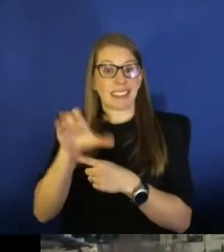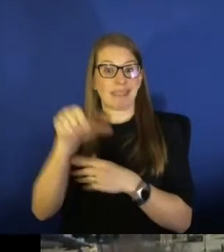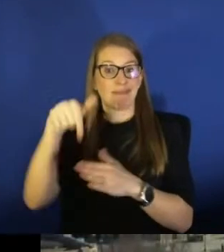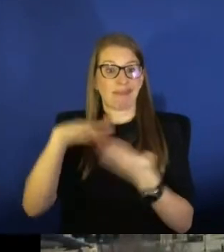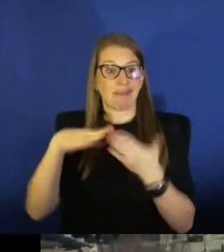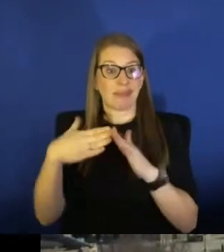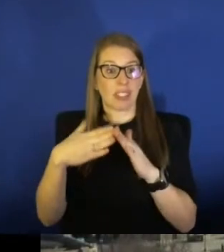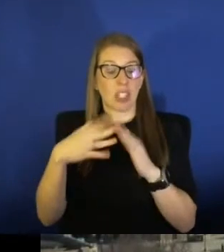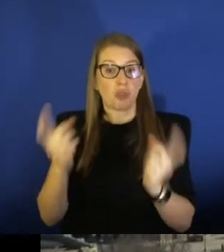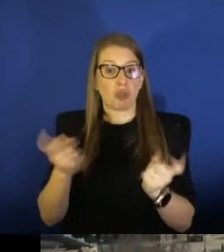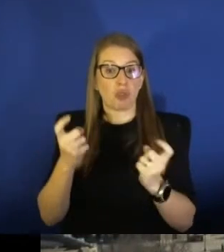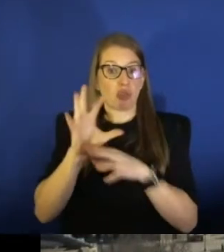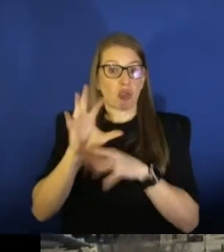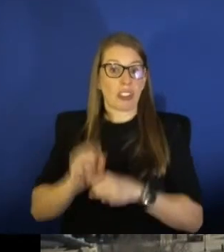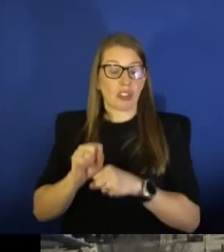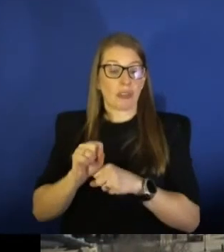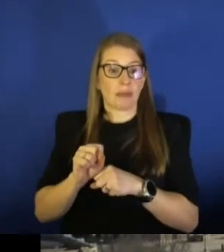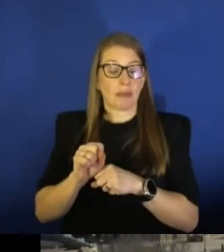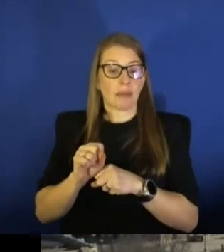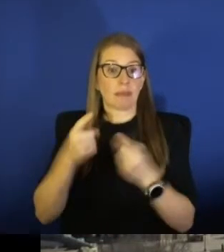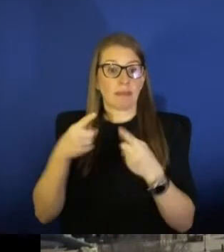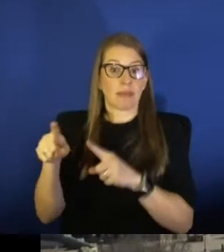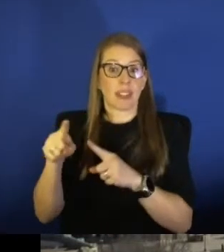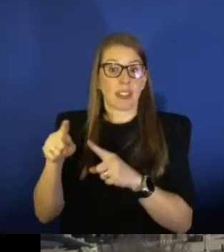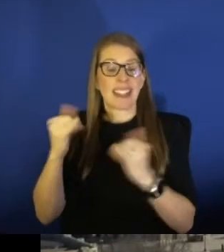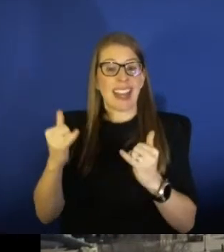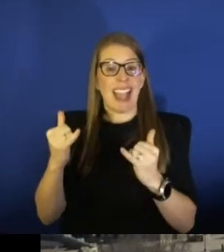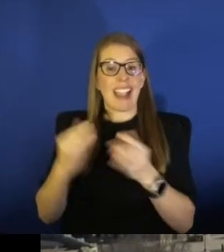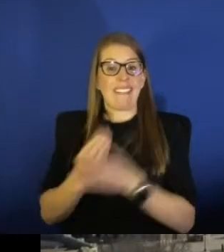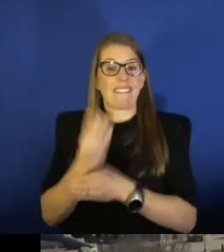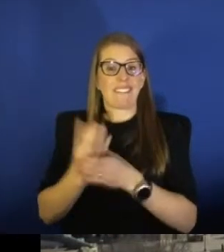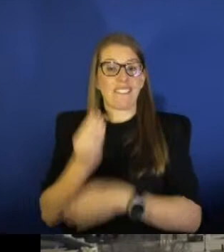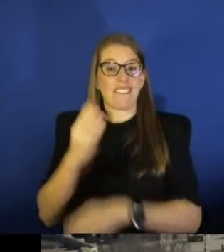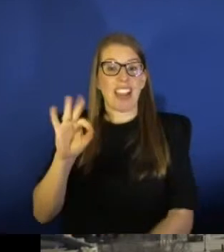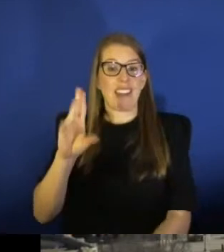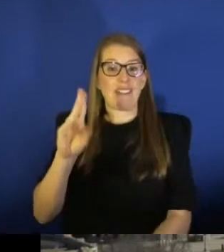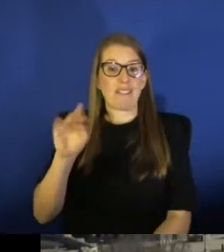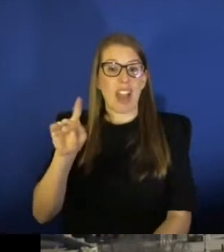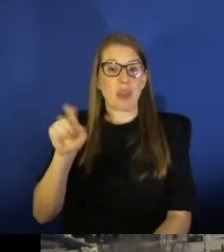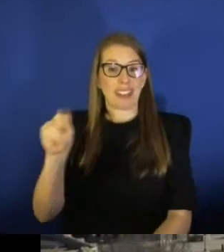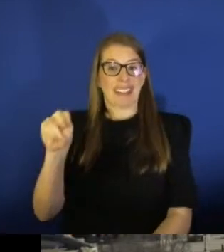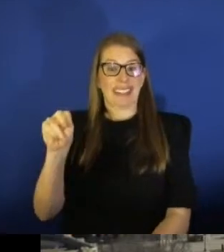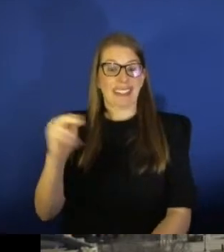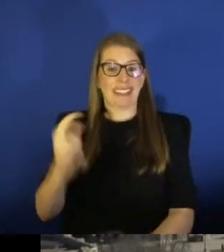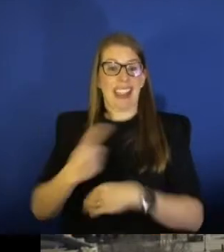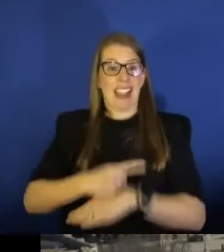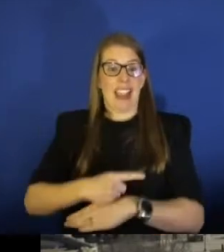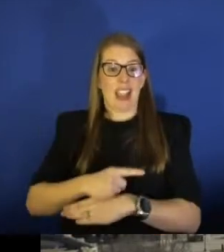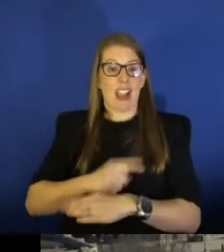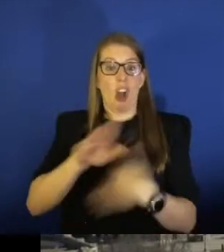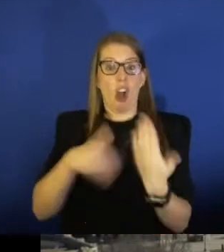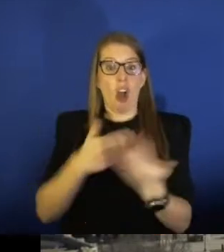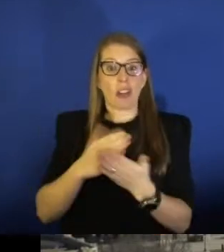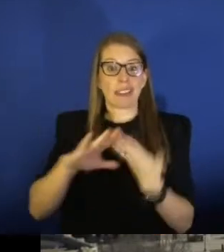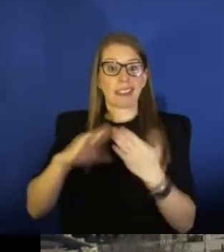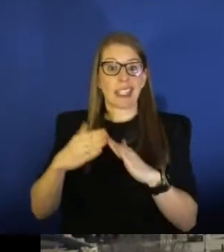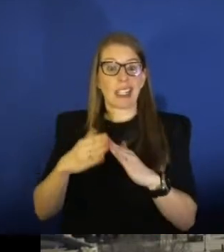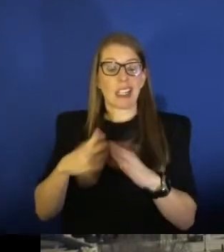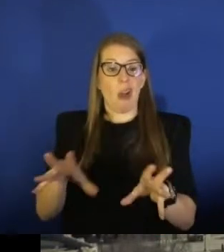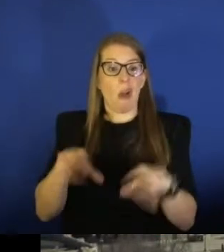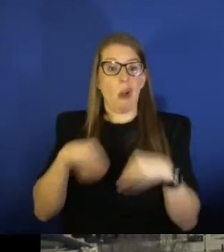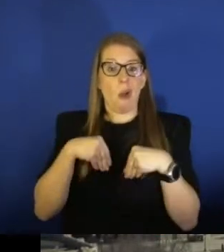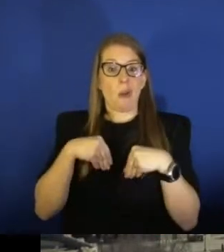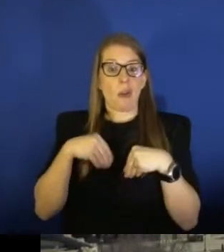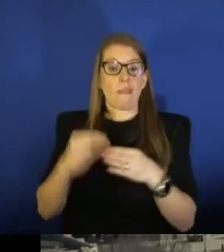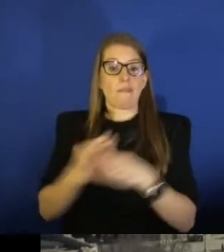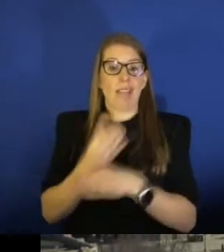soon. If you didn't know it, it's Fountain Day in the City of Fountains. So at 10 a.m., all city-owned fountains are going to be turned on. This year's